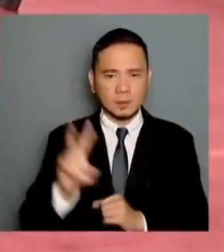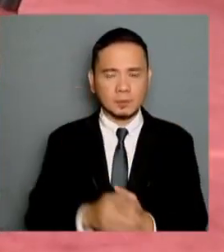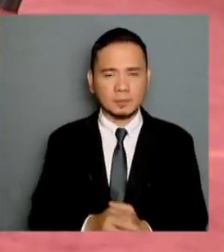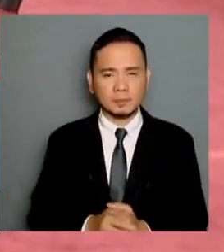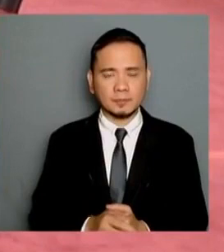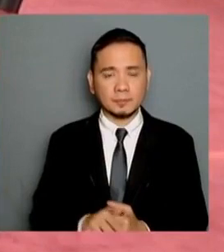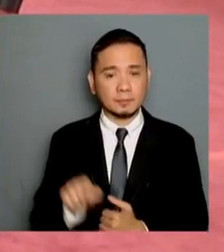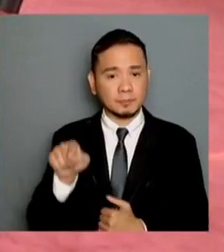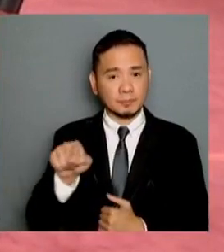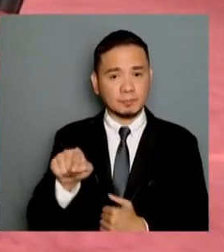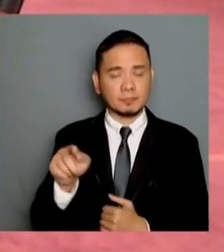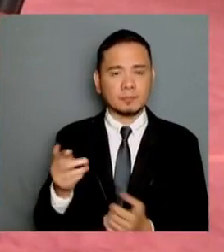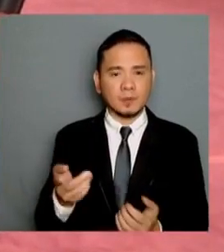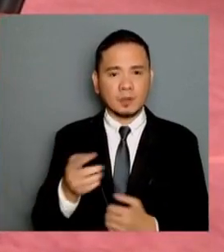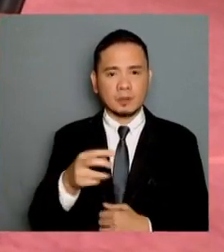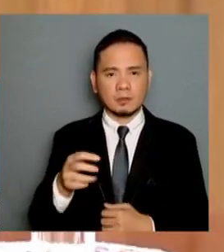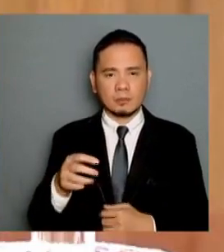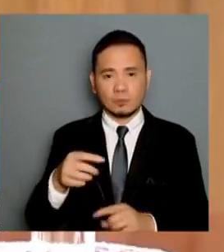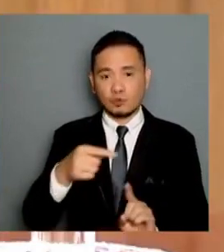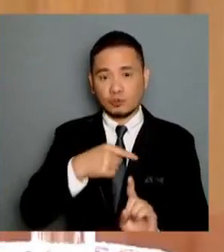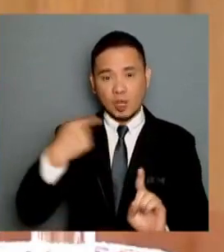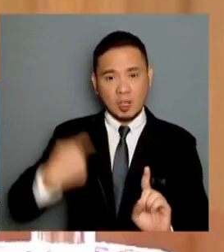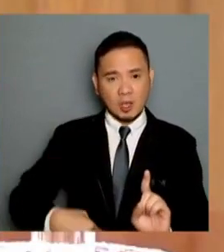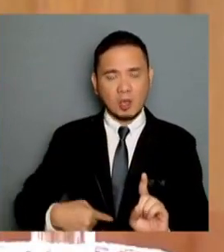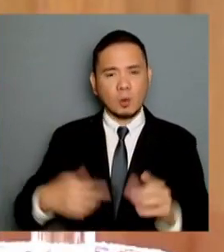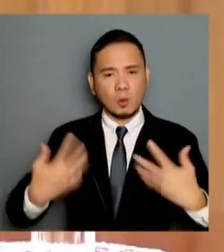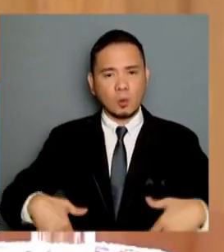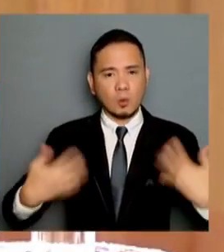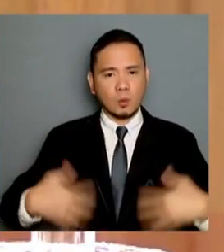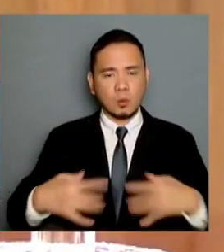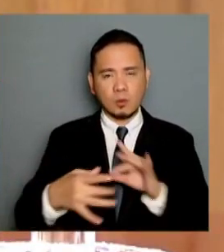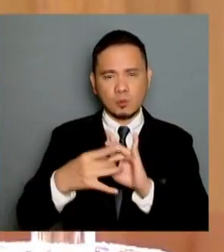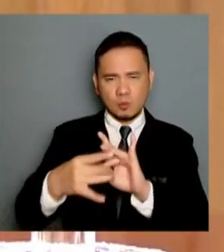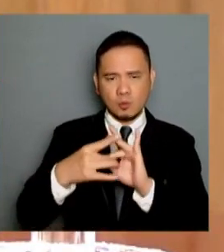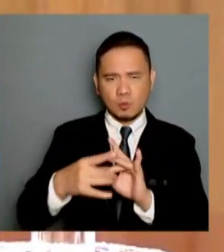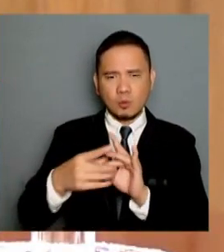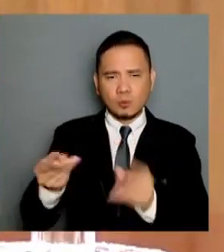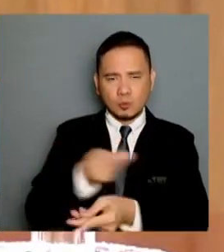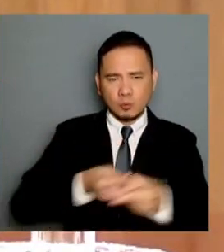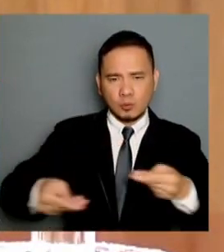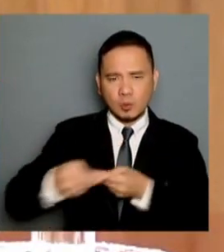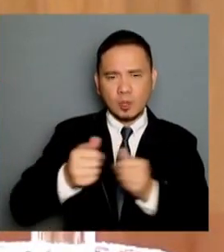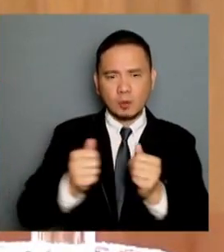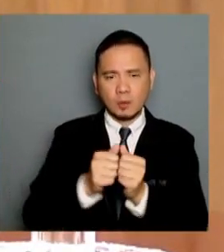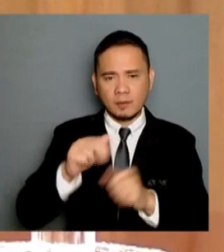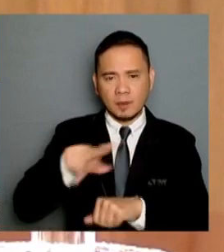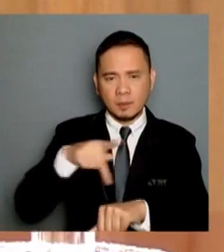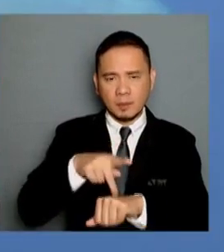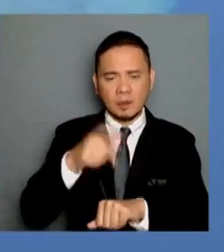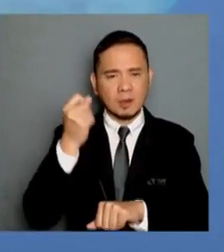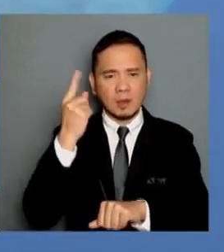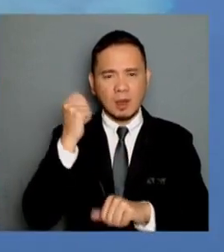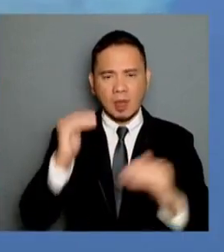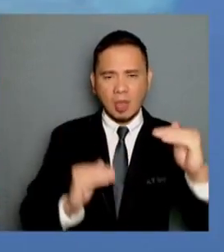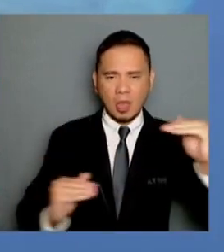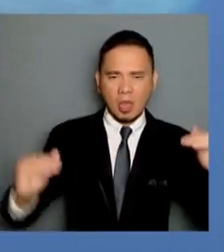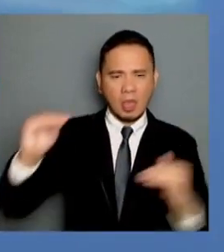while Beijing has become Manila's largest trading partner, there's an imbalance between exports and imports.